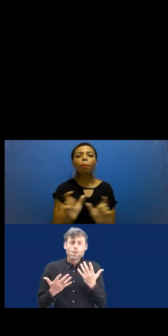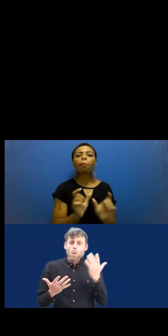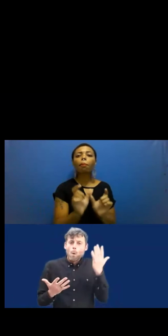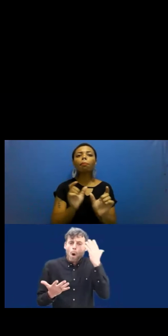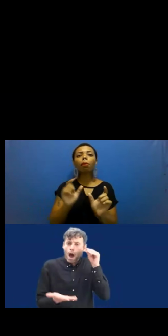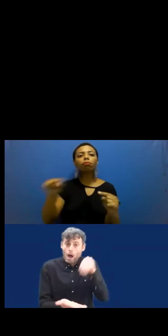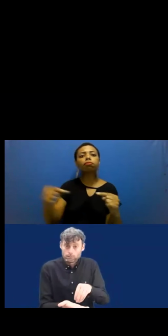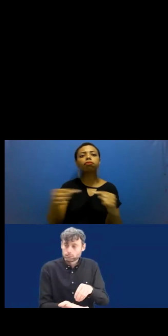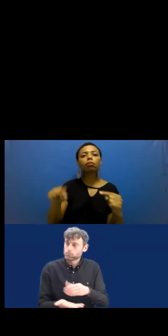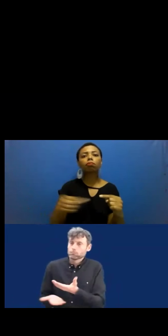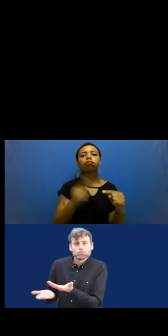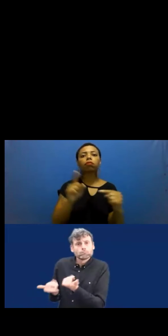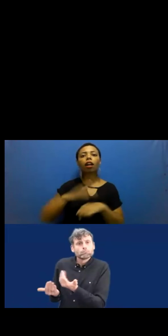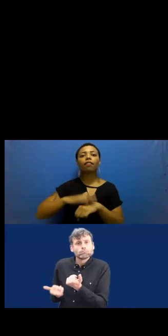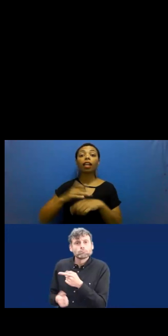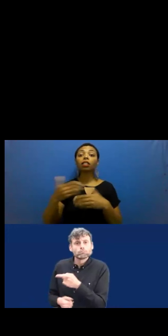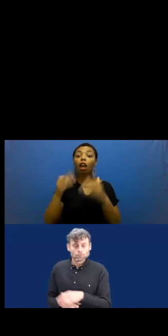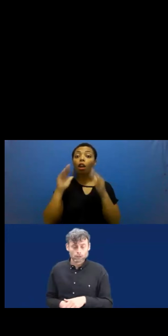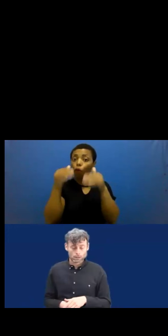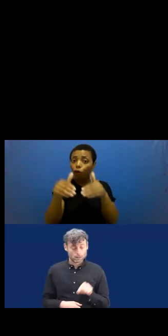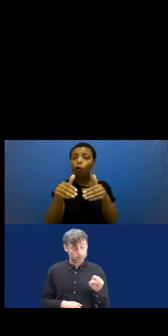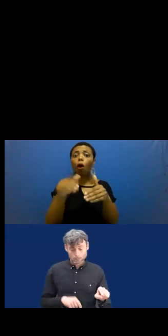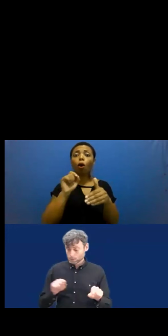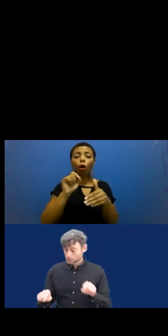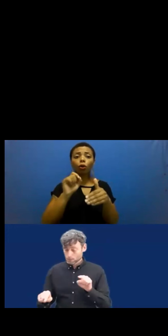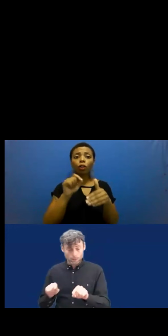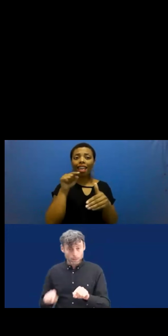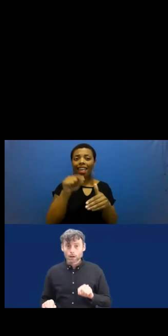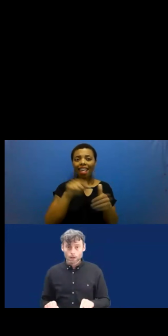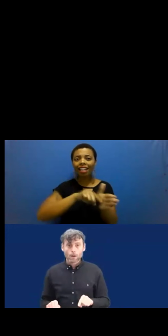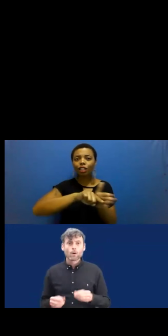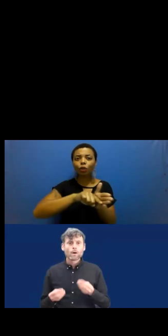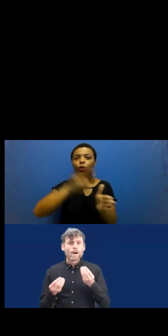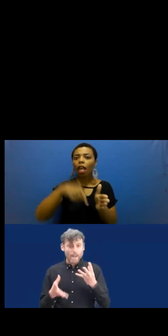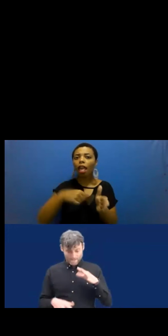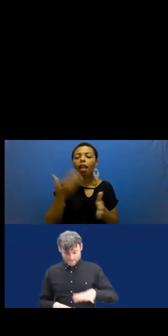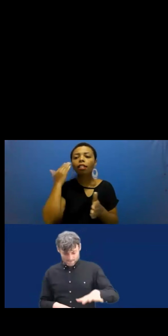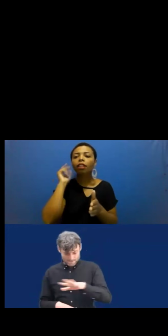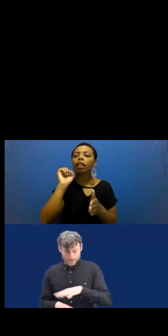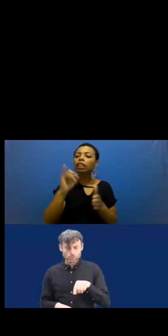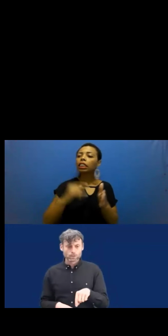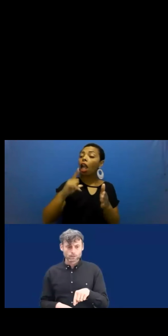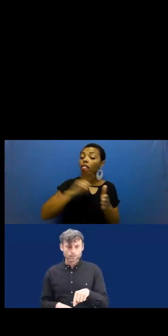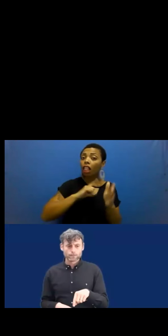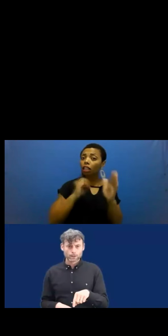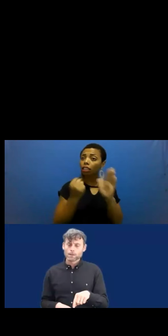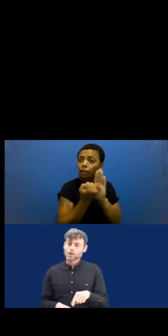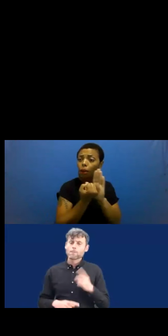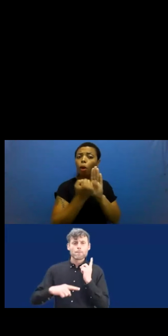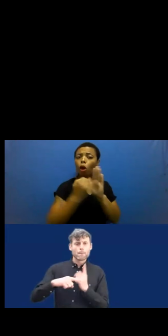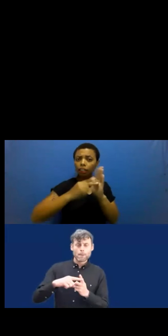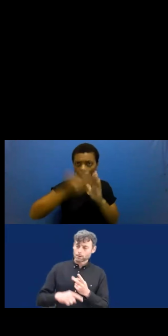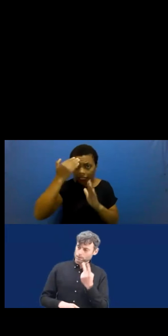the contextual clues reflected in this symbolic meaning, as well as the manner in which the picture